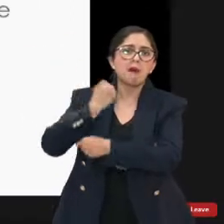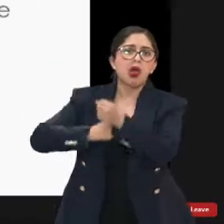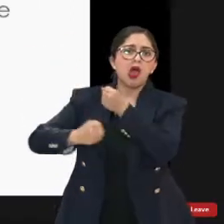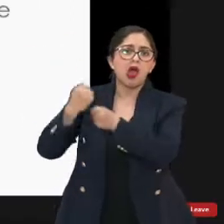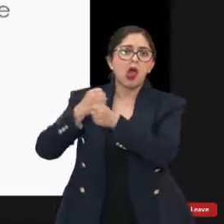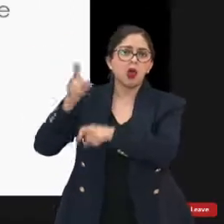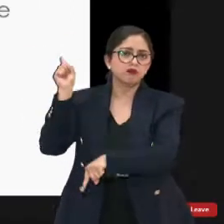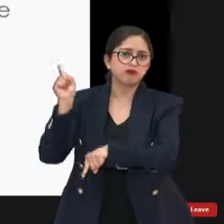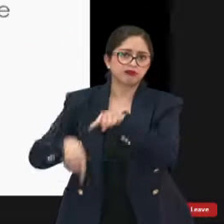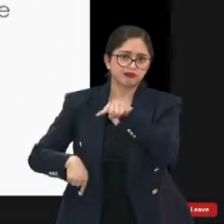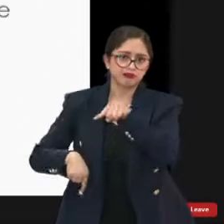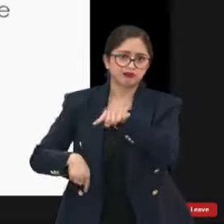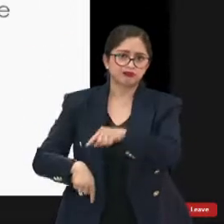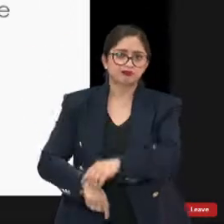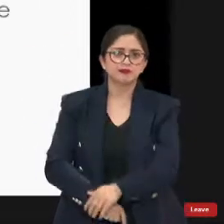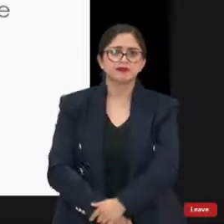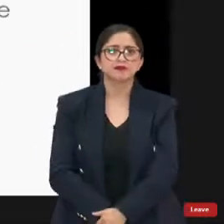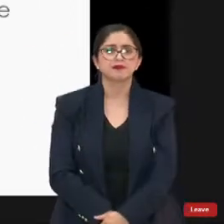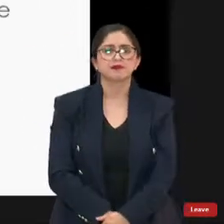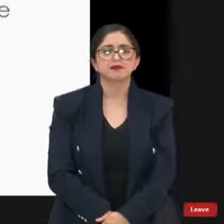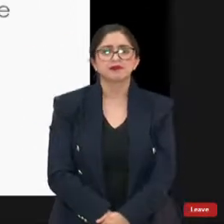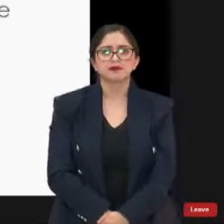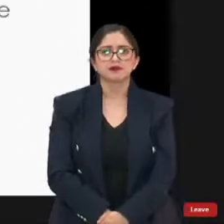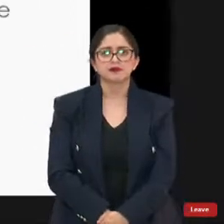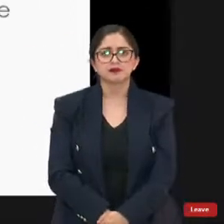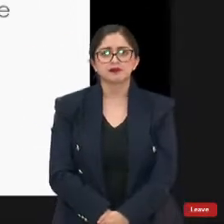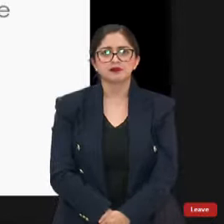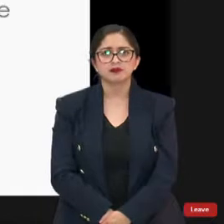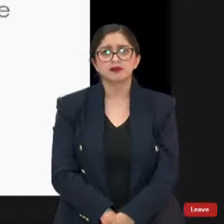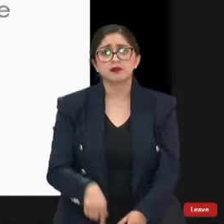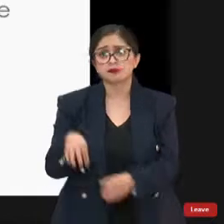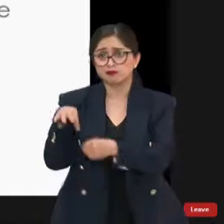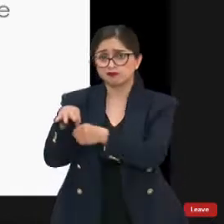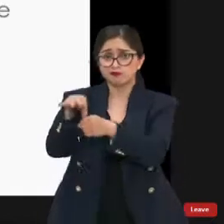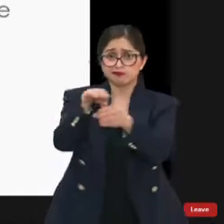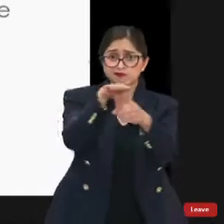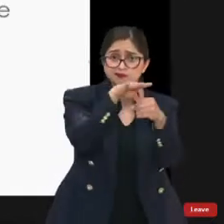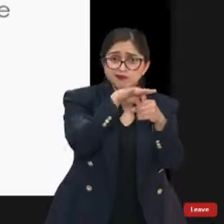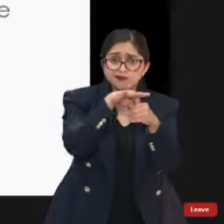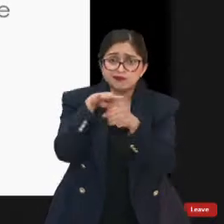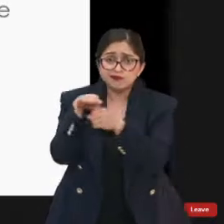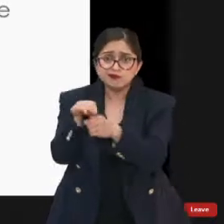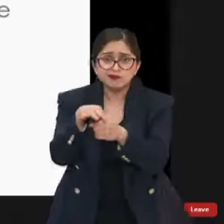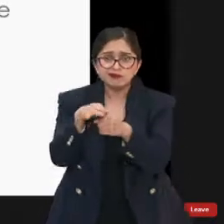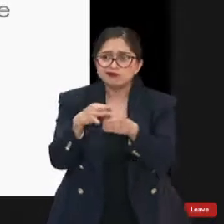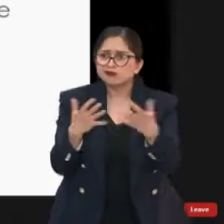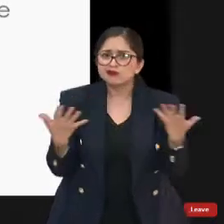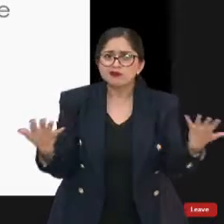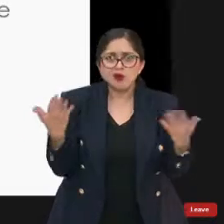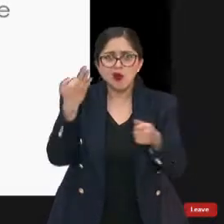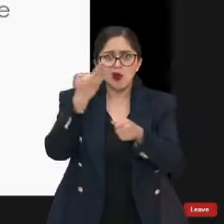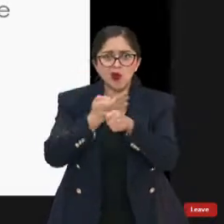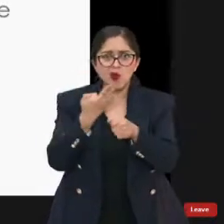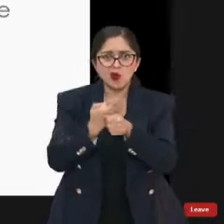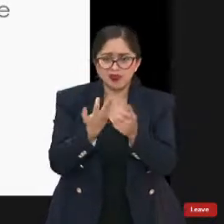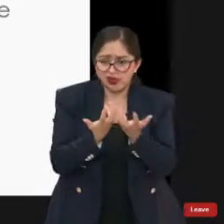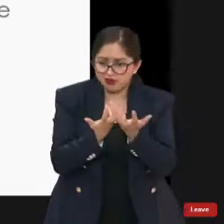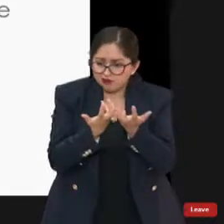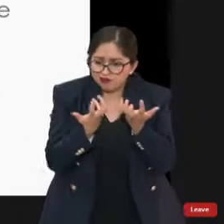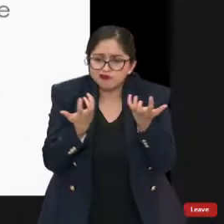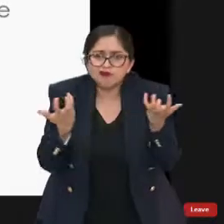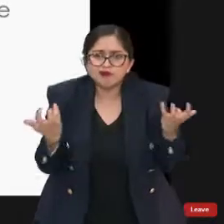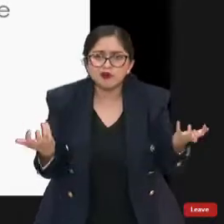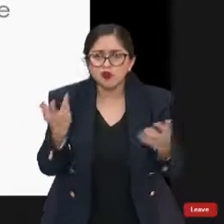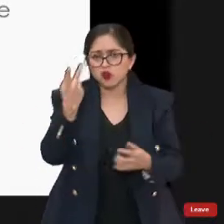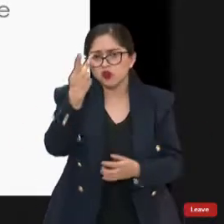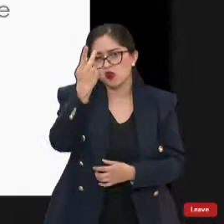we made the survey, the Republic has disappeared almost for 9 years. So The relationship is in a context